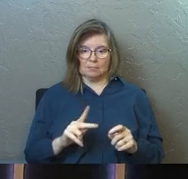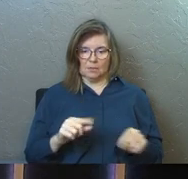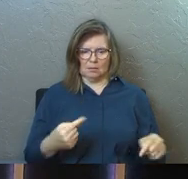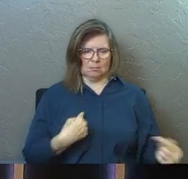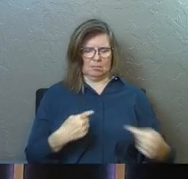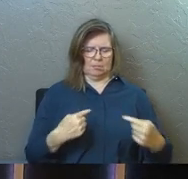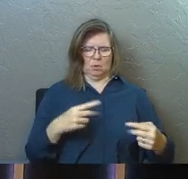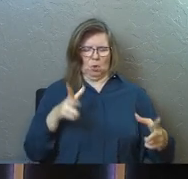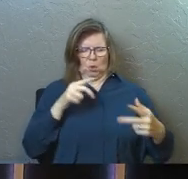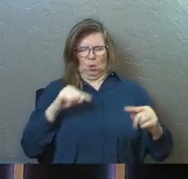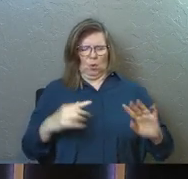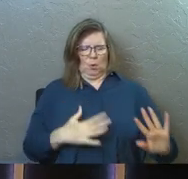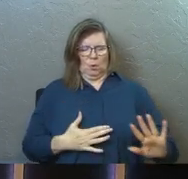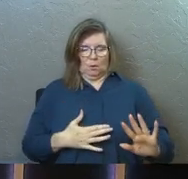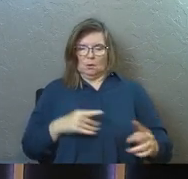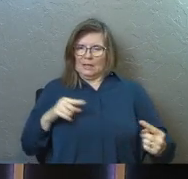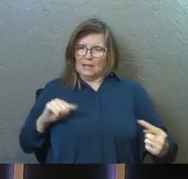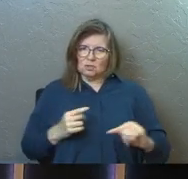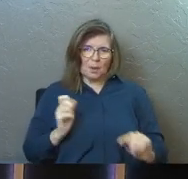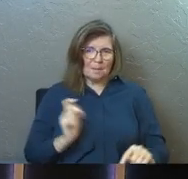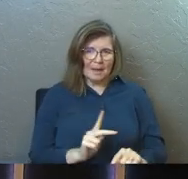you and they insult you. Don't insult back.